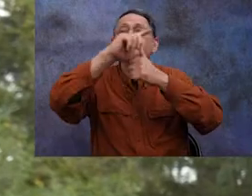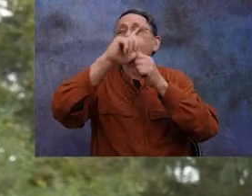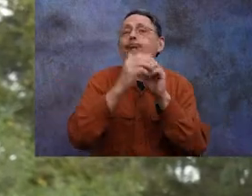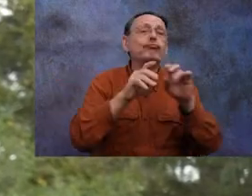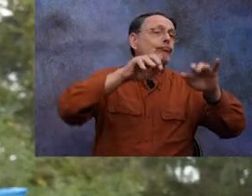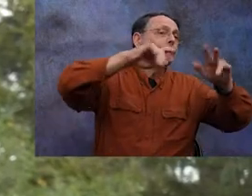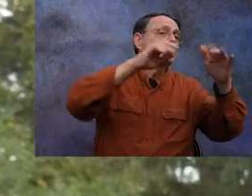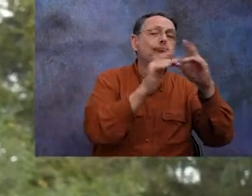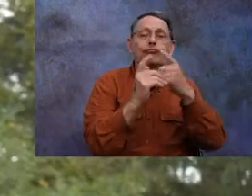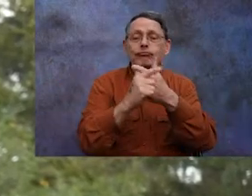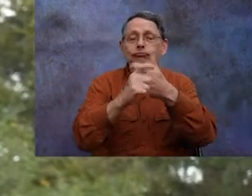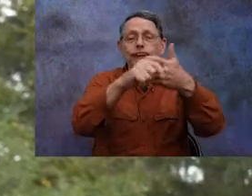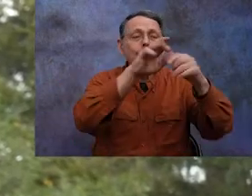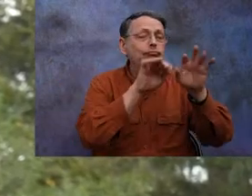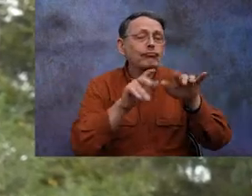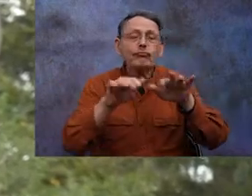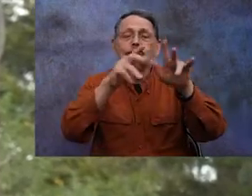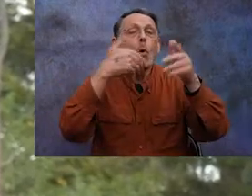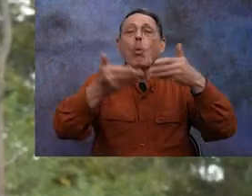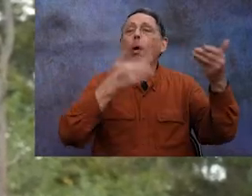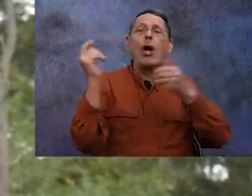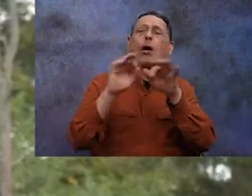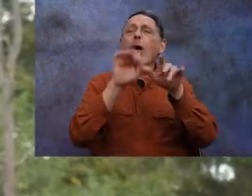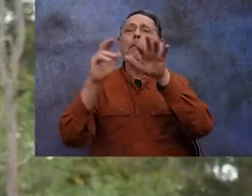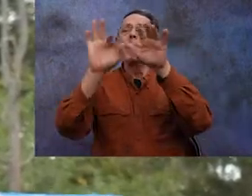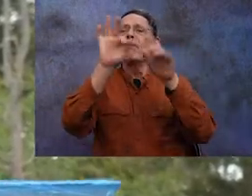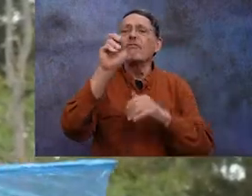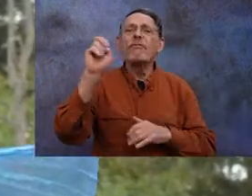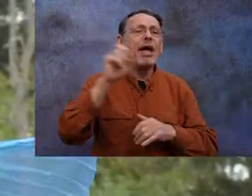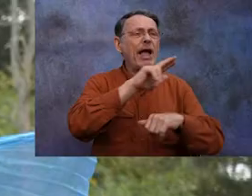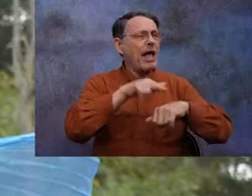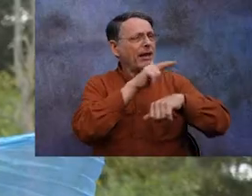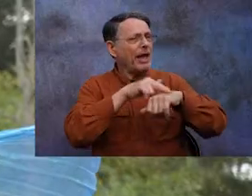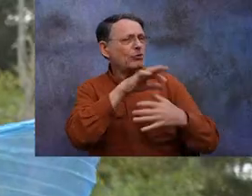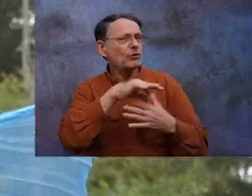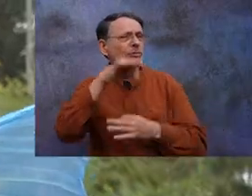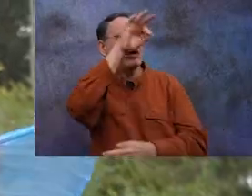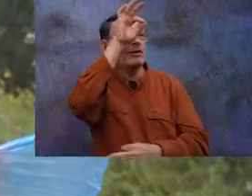flora. Welcome, fairies, fae, and nature spirits.